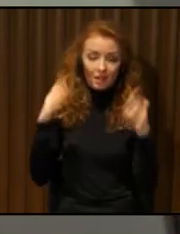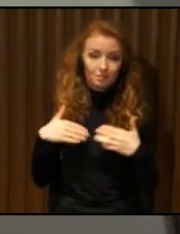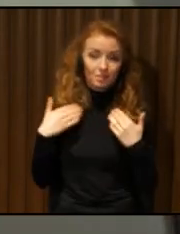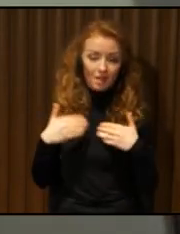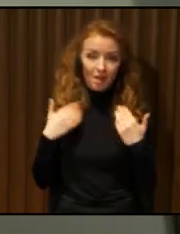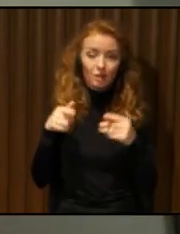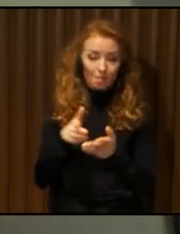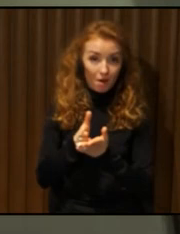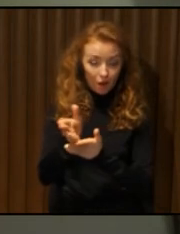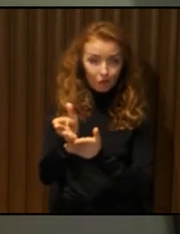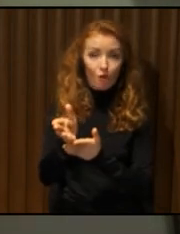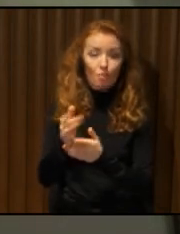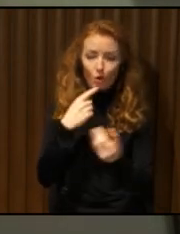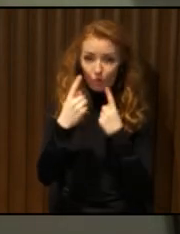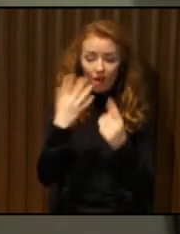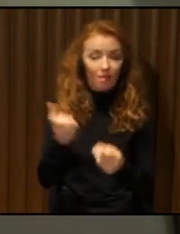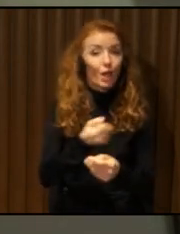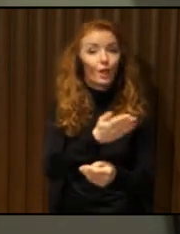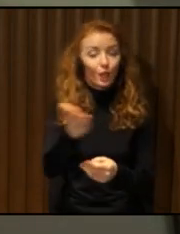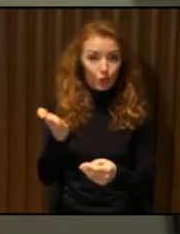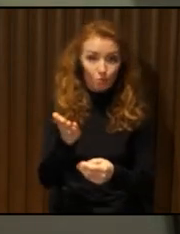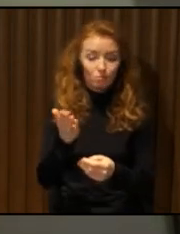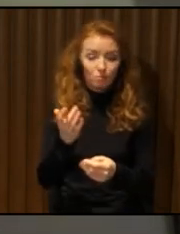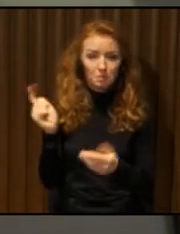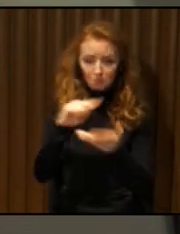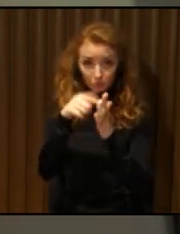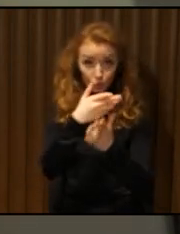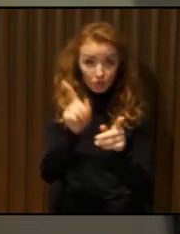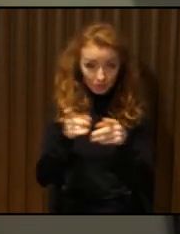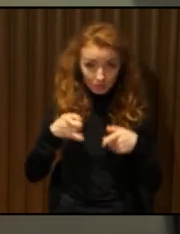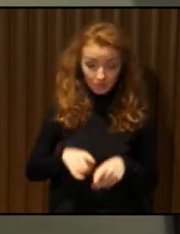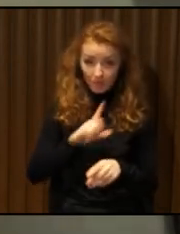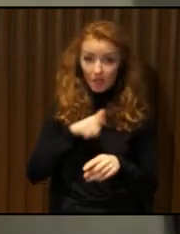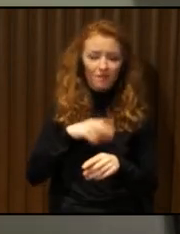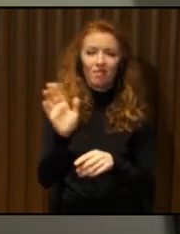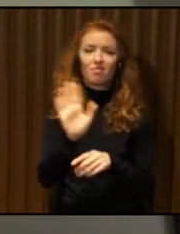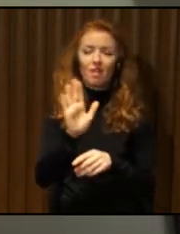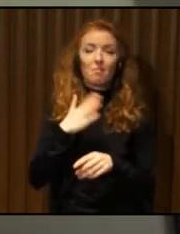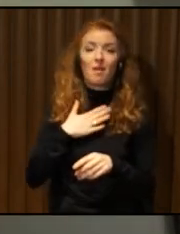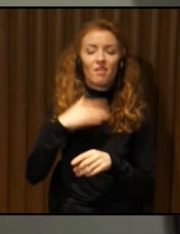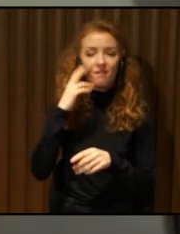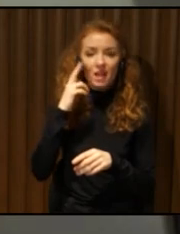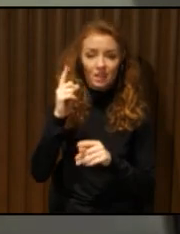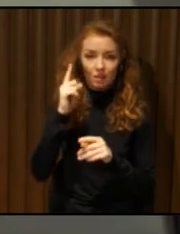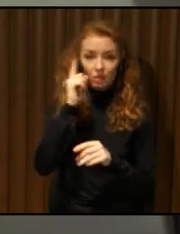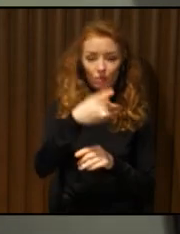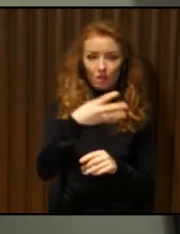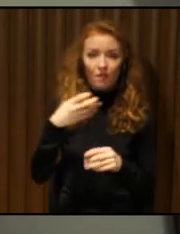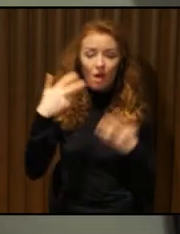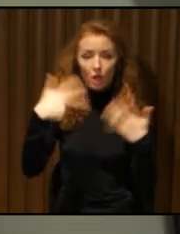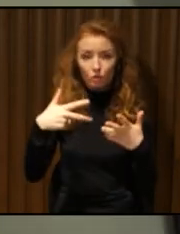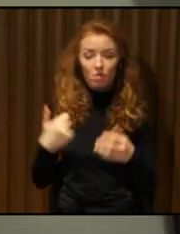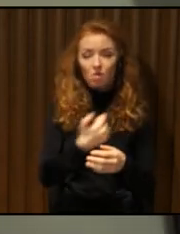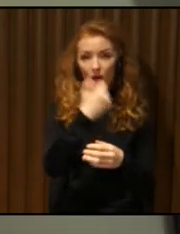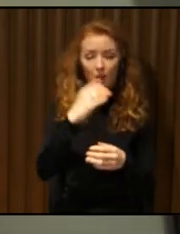even in Latvia, isn't it? No. My parents came to Israel in 1980, uh-huh. It was the Soviet Union.